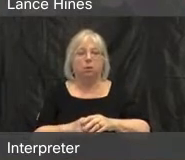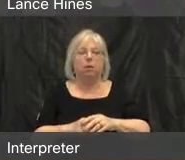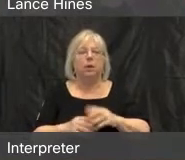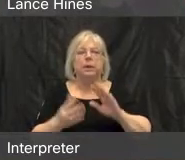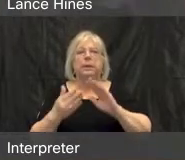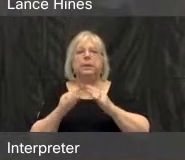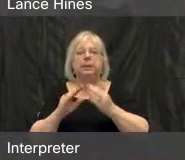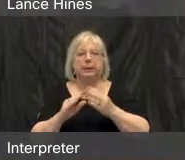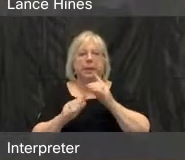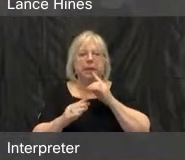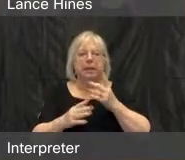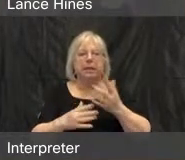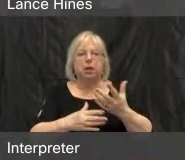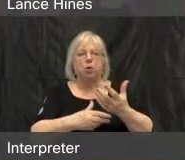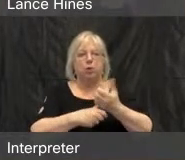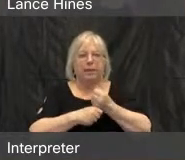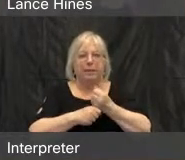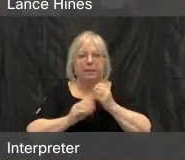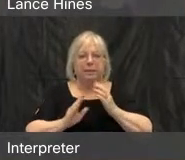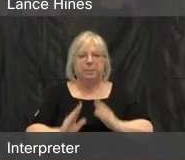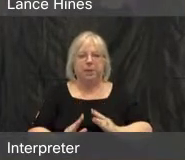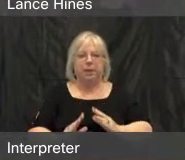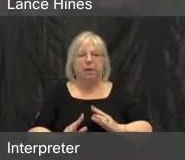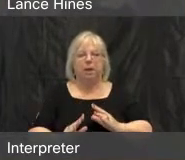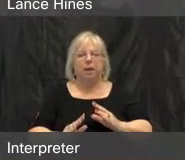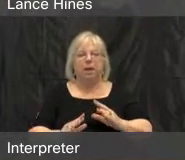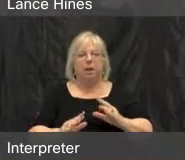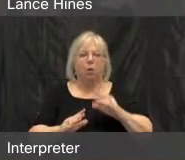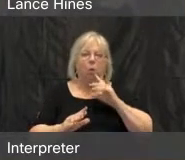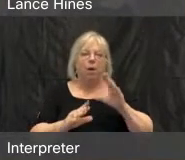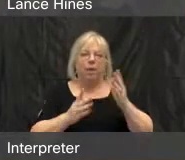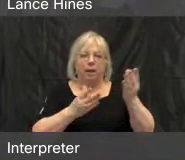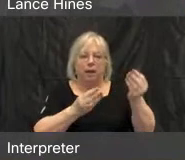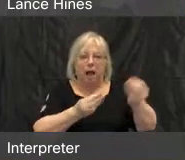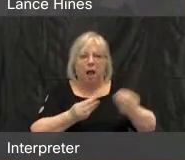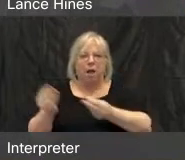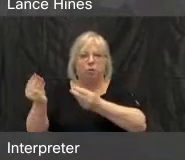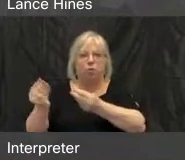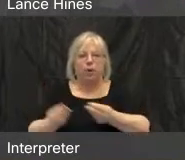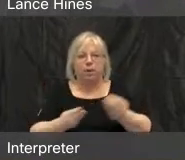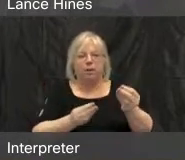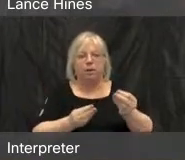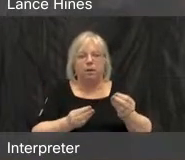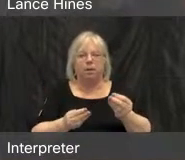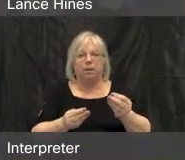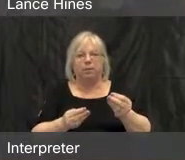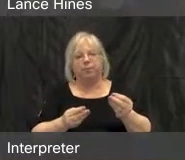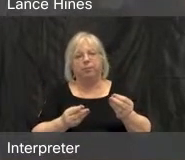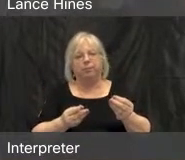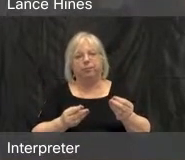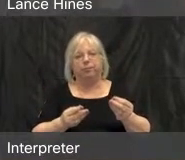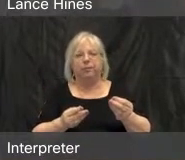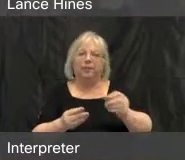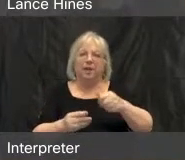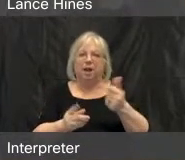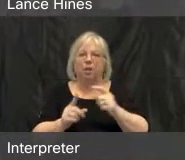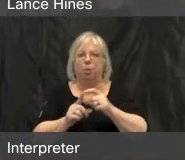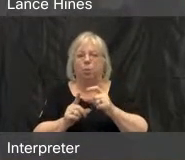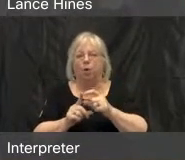The city is the recipient, the conduit, I guess, is a better word.